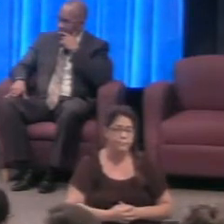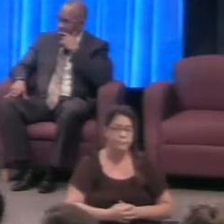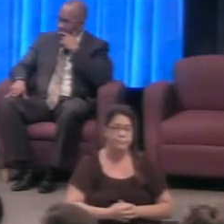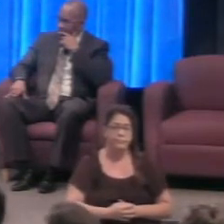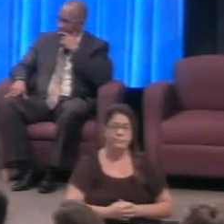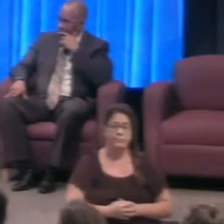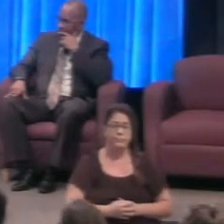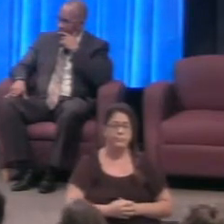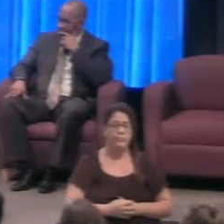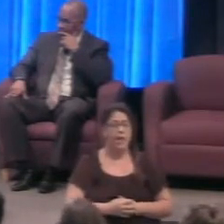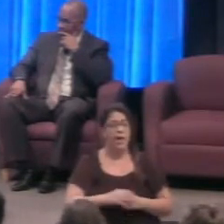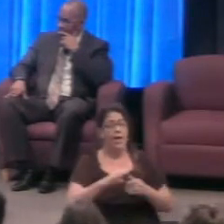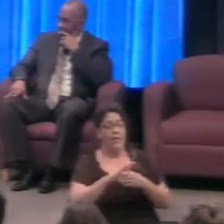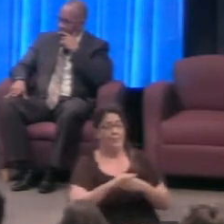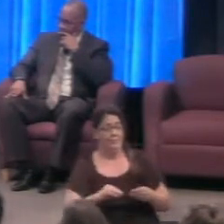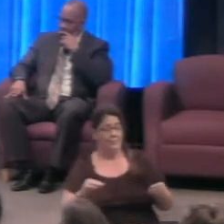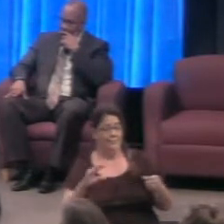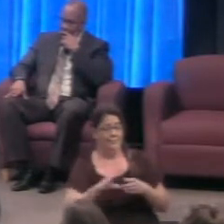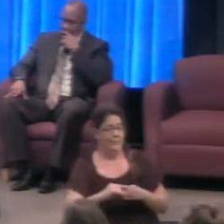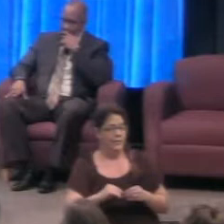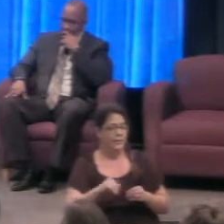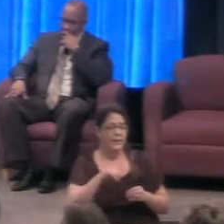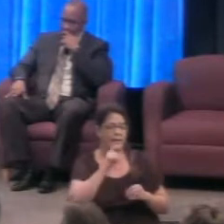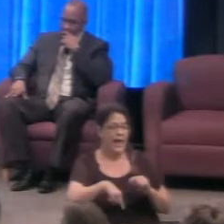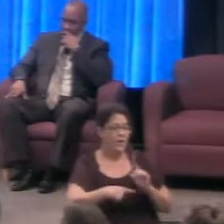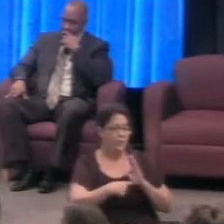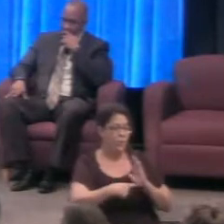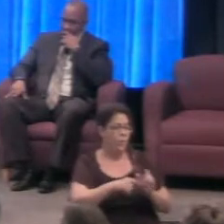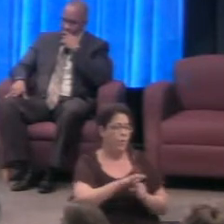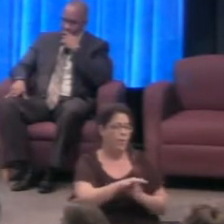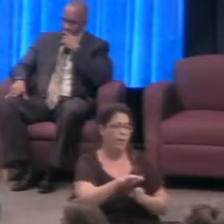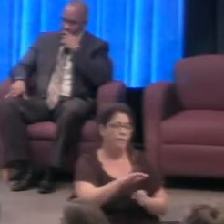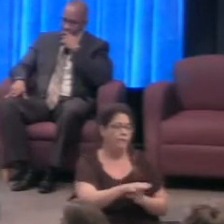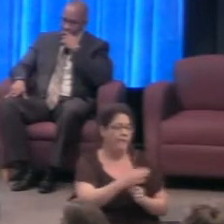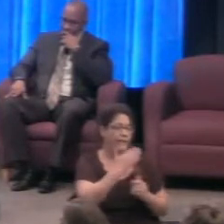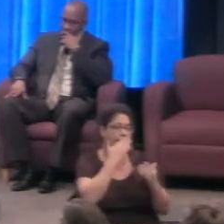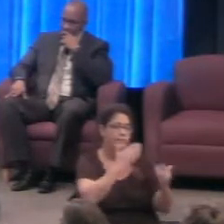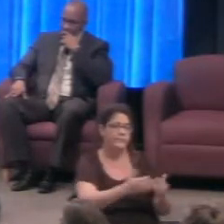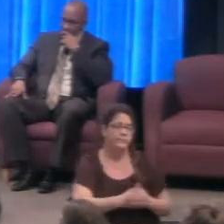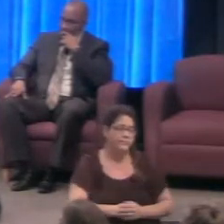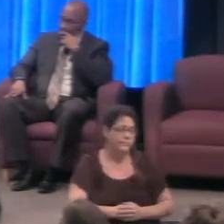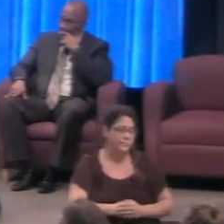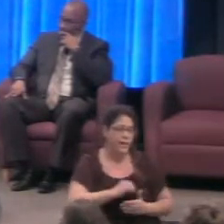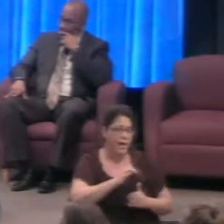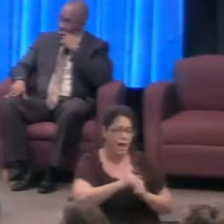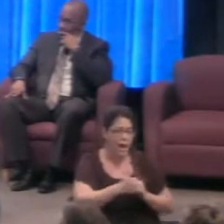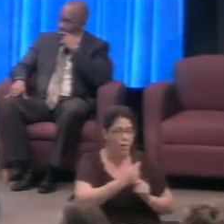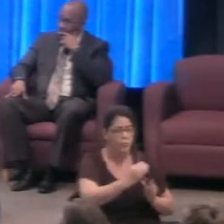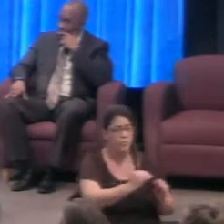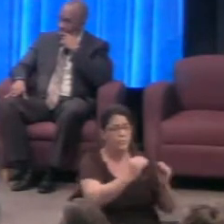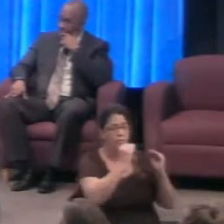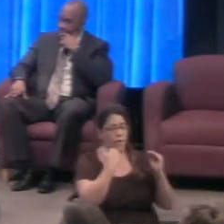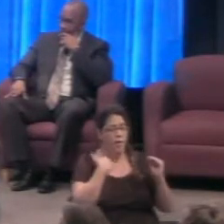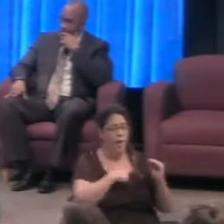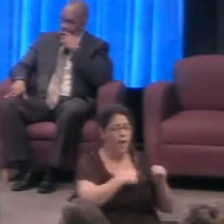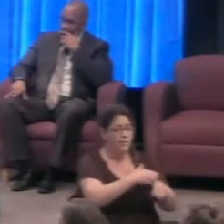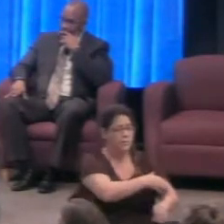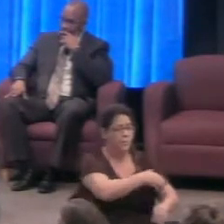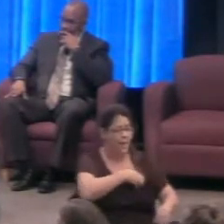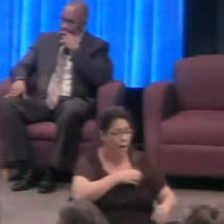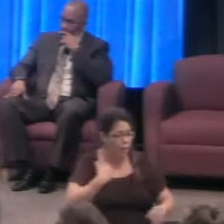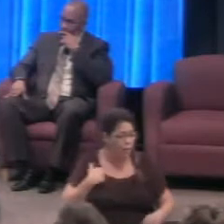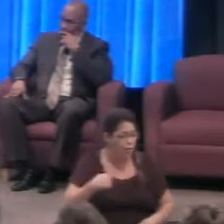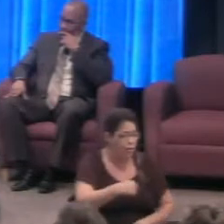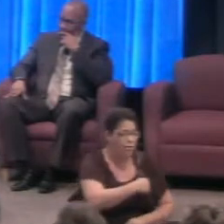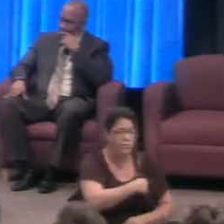Words can't, express enough thanks that we have, what you've done for us, how you've enabled us, how you've empowered us, how you